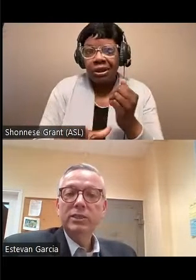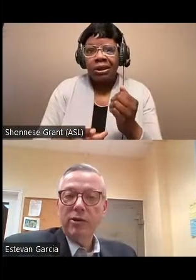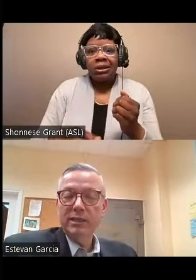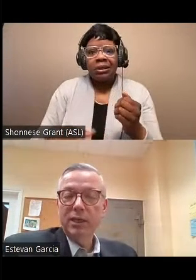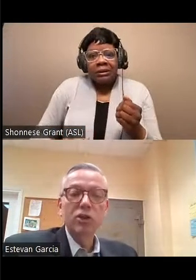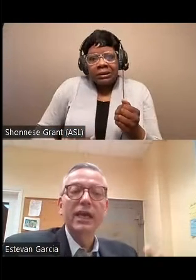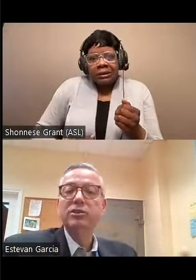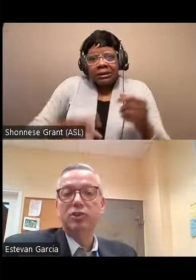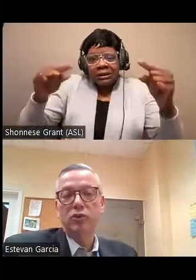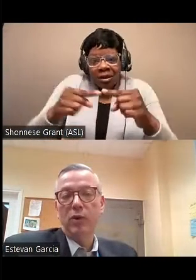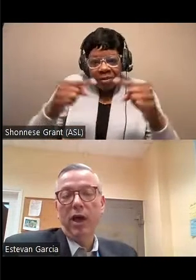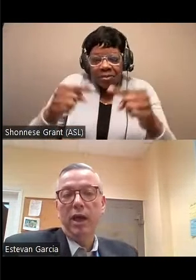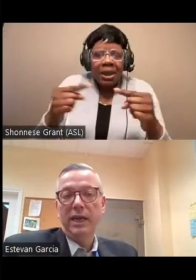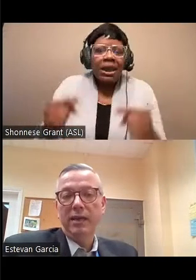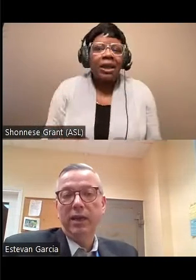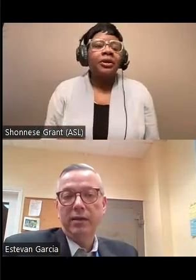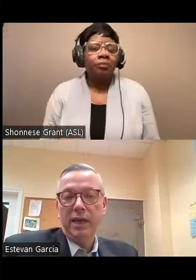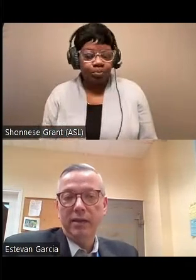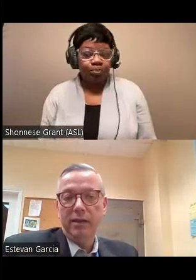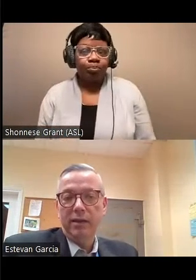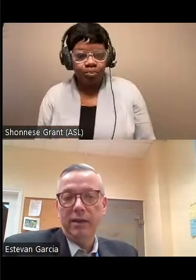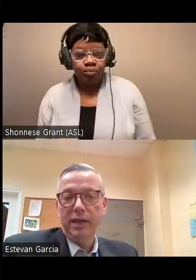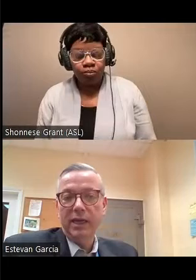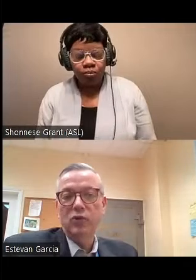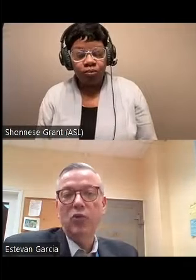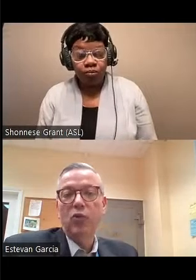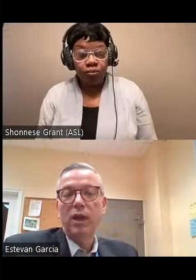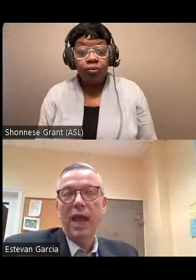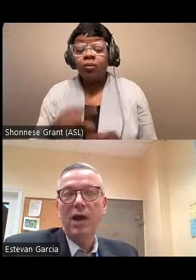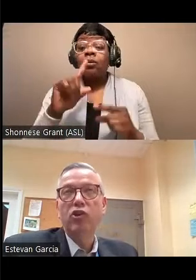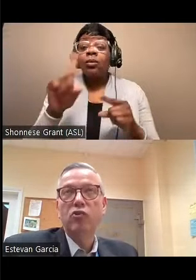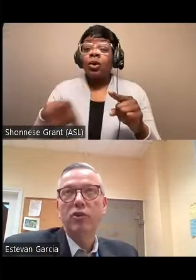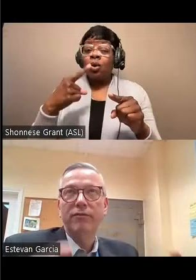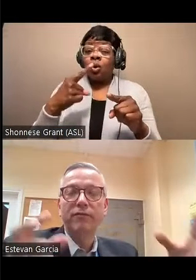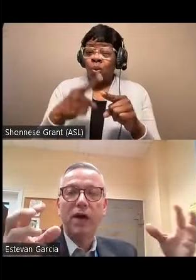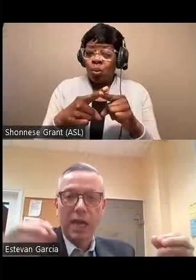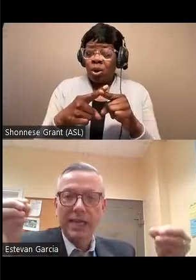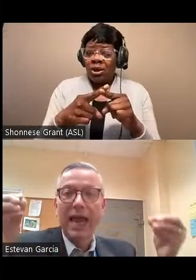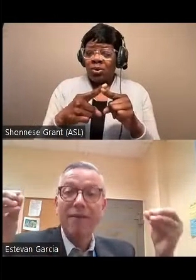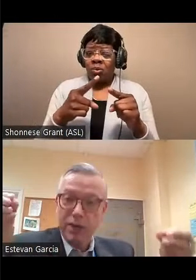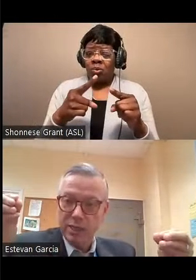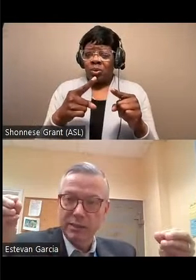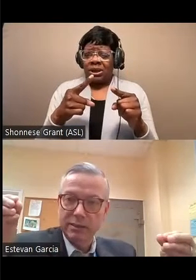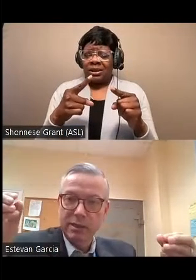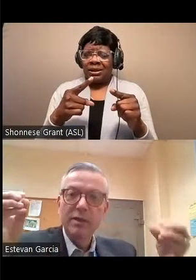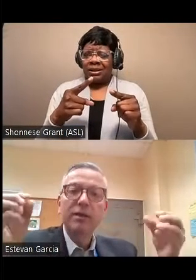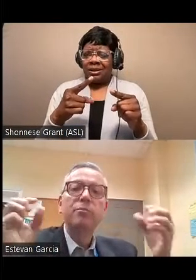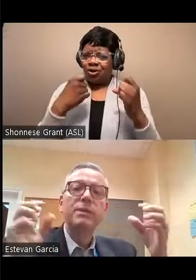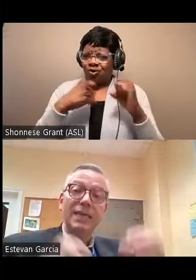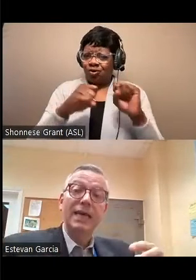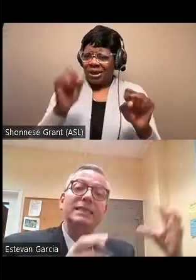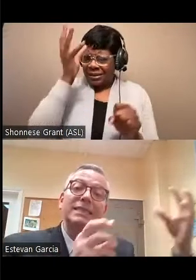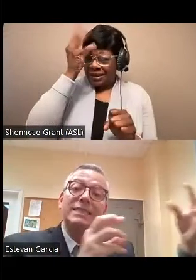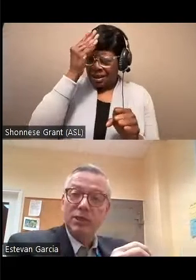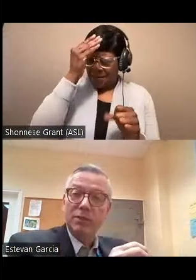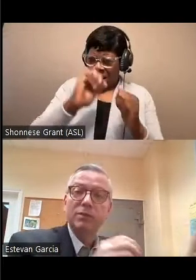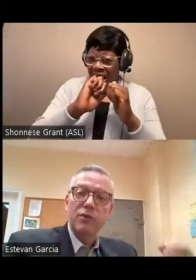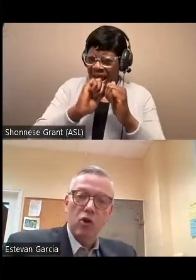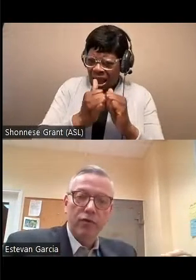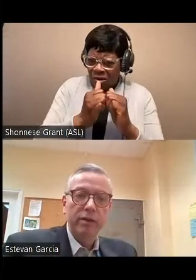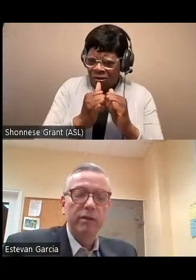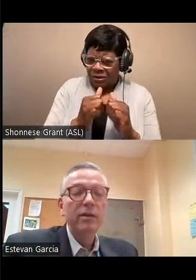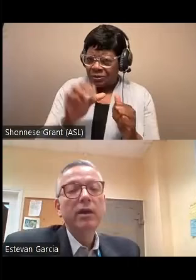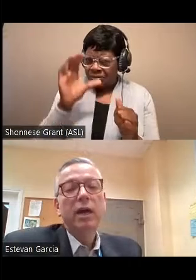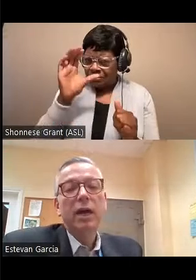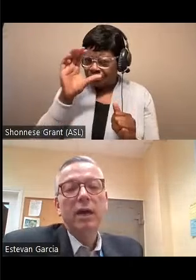When we started to look into into how you could find evidence besides symptoms